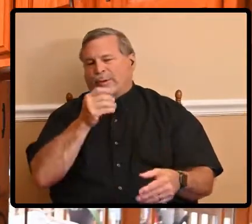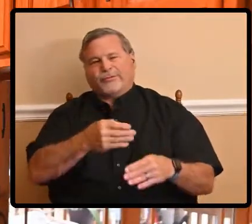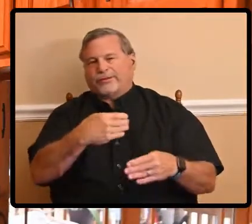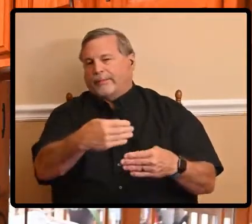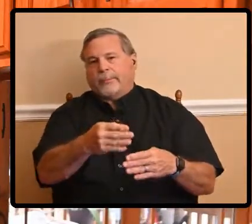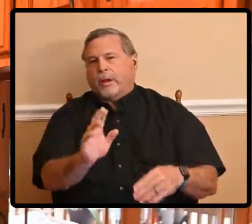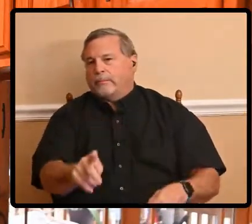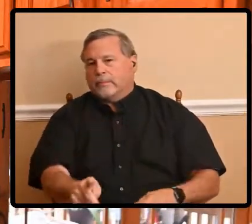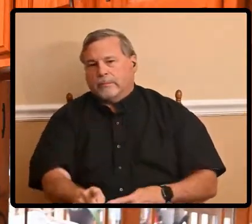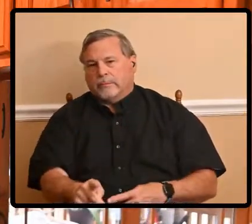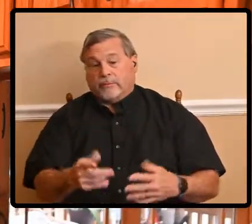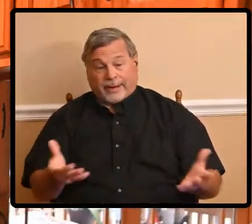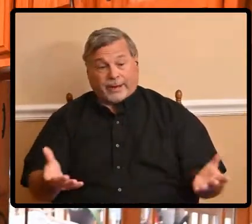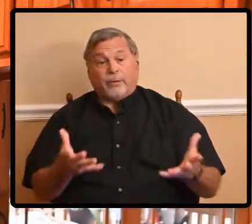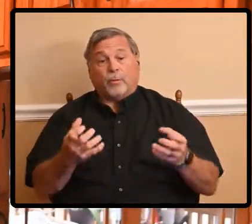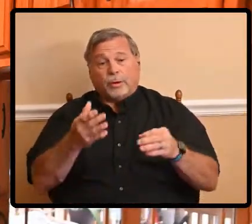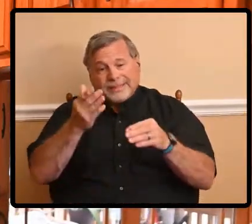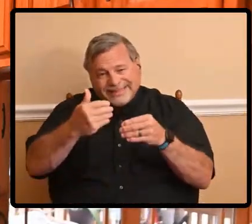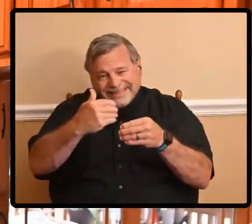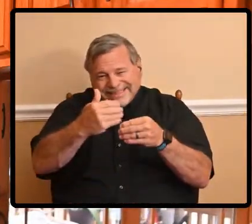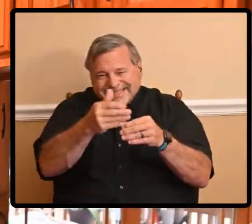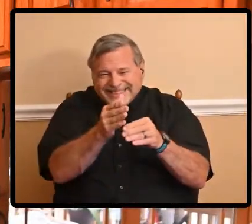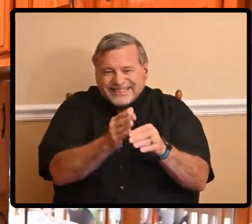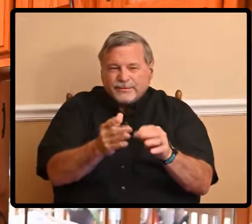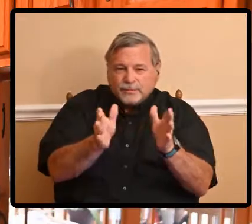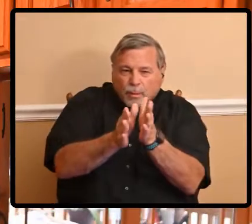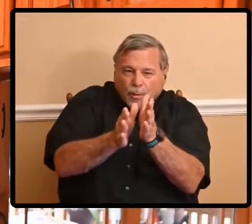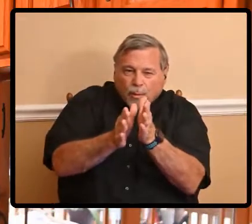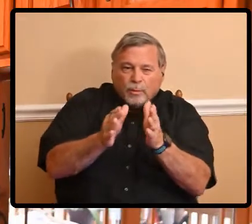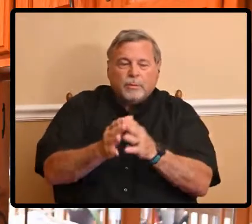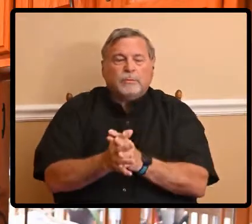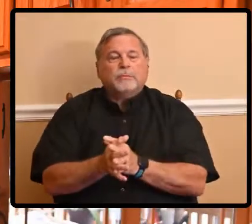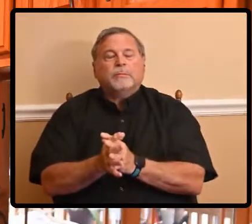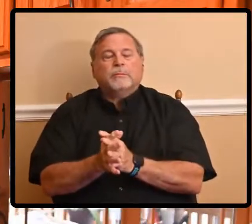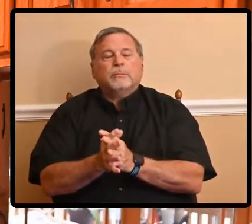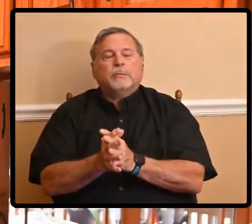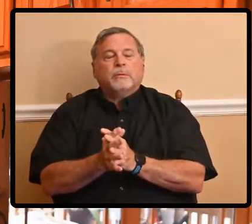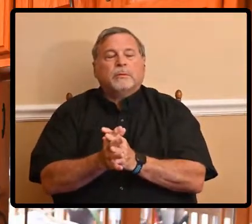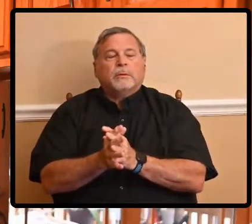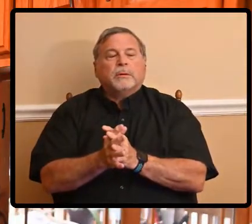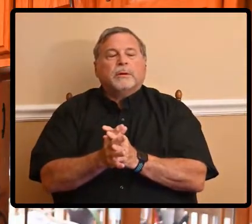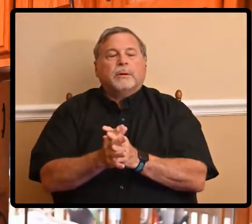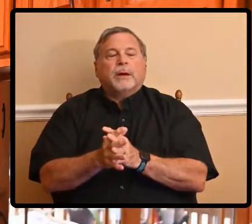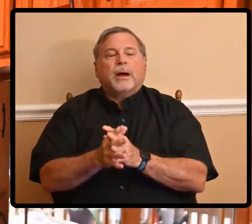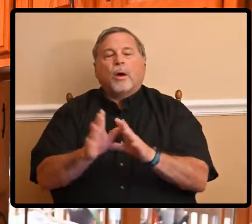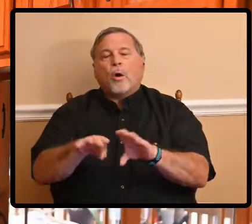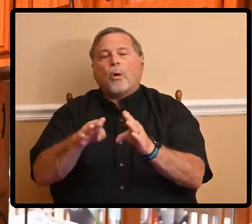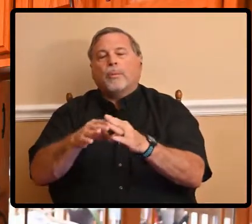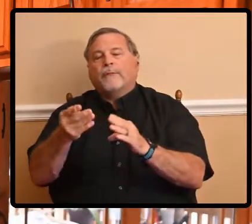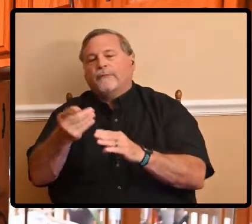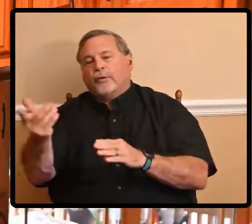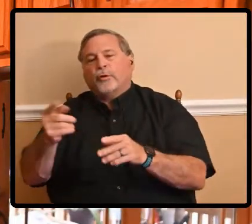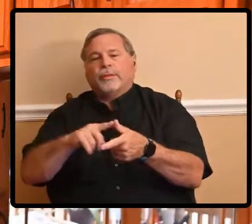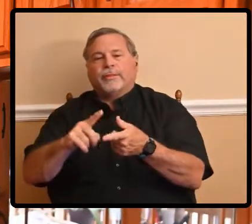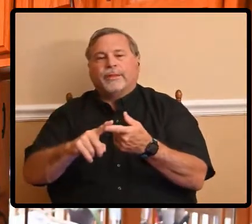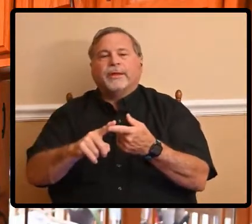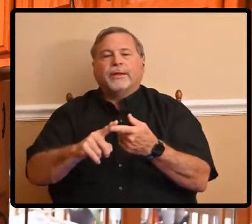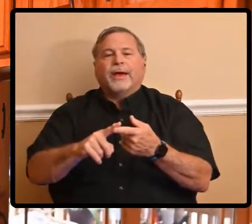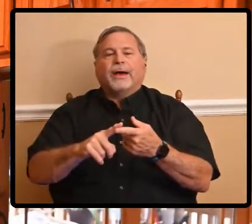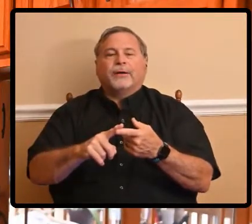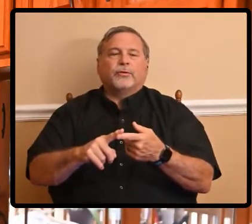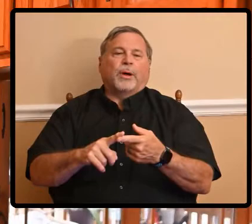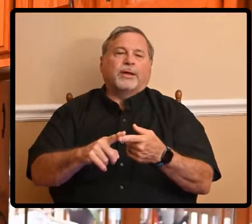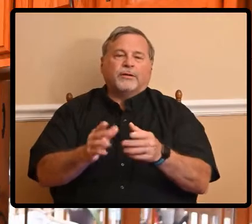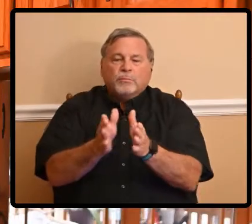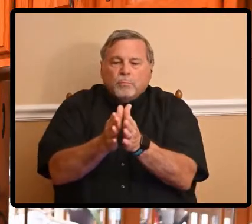chop it up. For doing this, we're going to want to dice this stuff up. And so I'm going to break open a couple of these, and then I'm going to do a